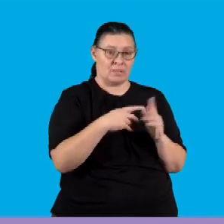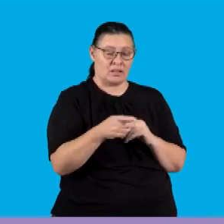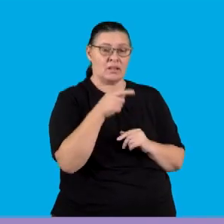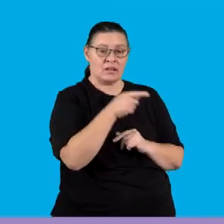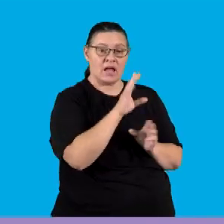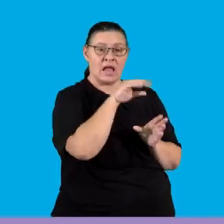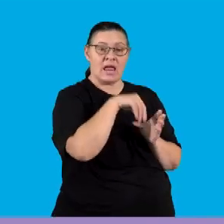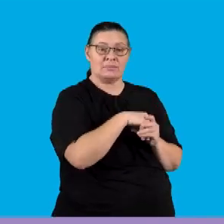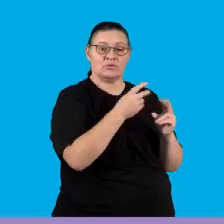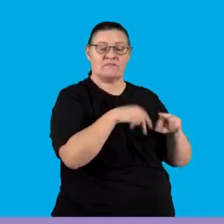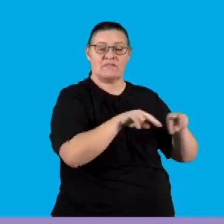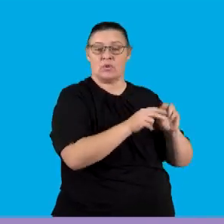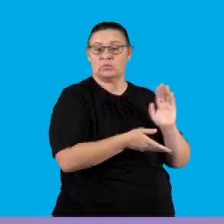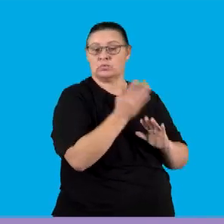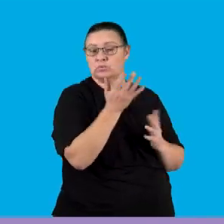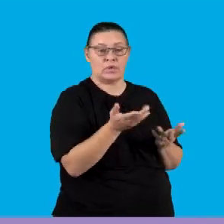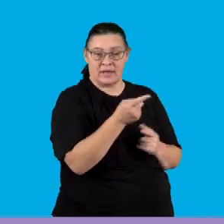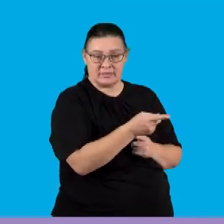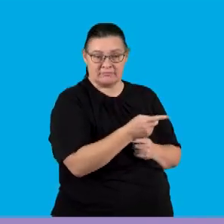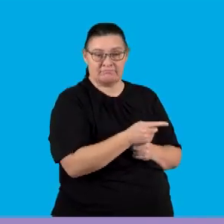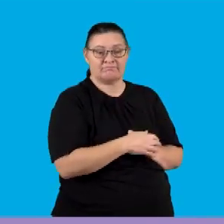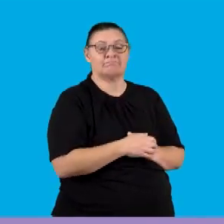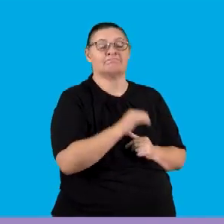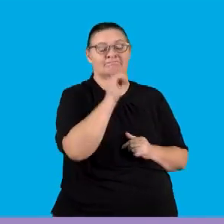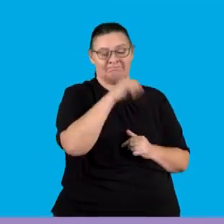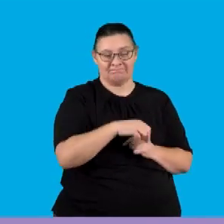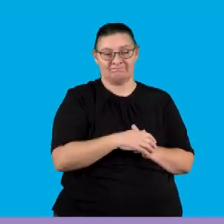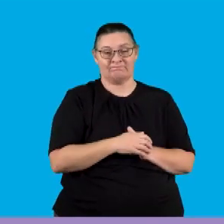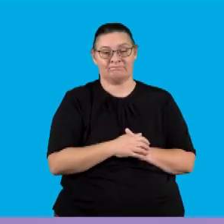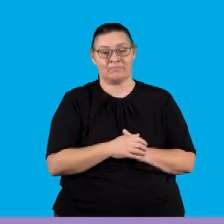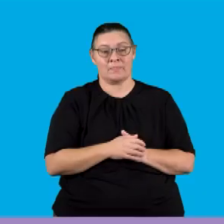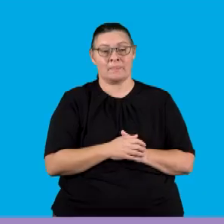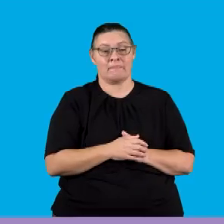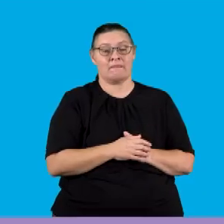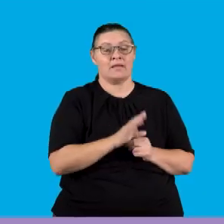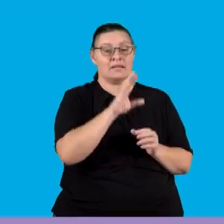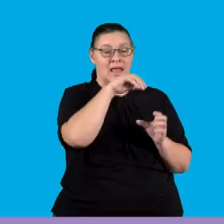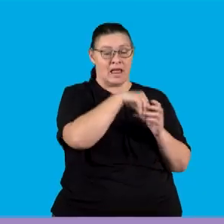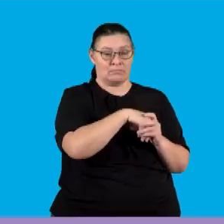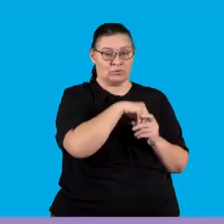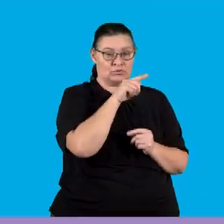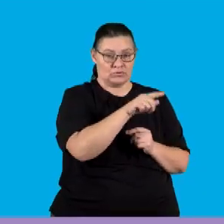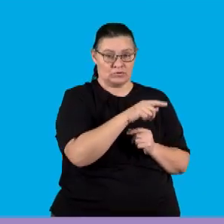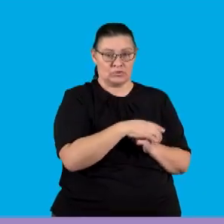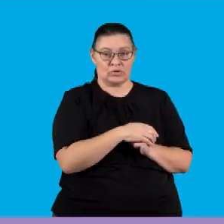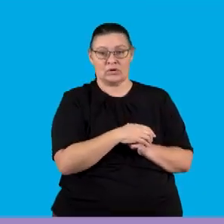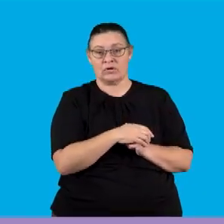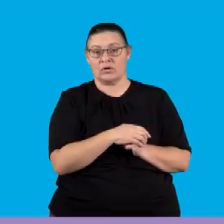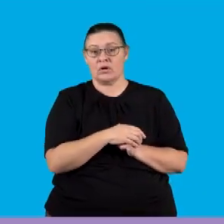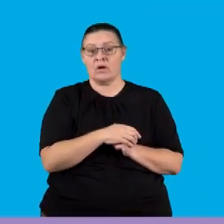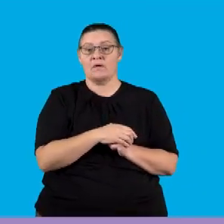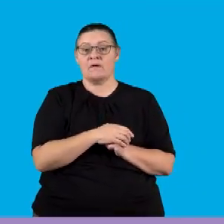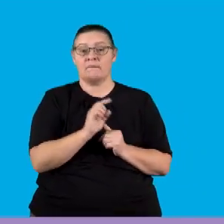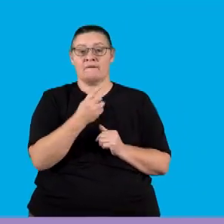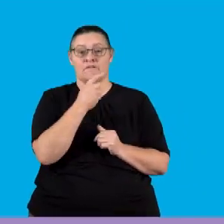this table, where do the input values go? Yes, you are correct. We know that the input values